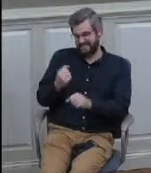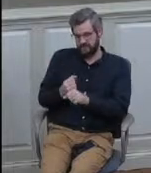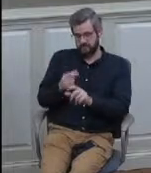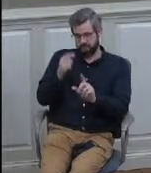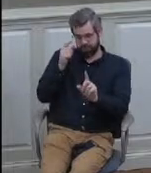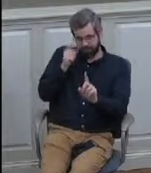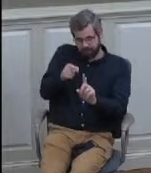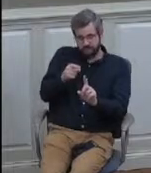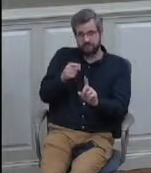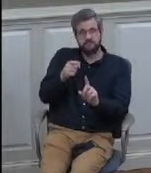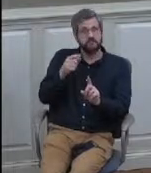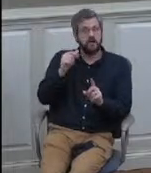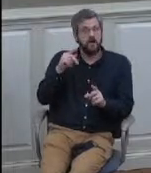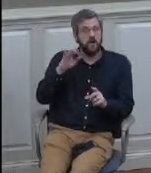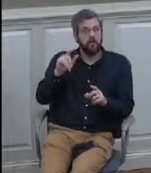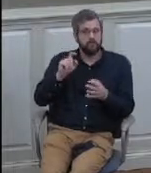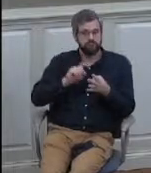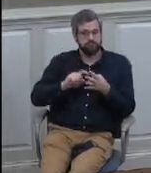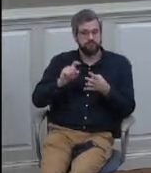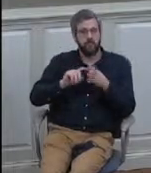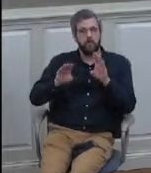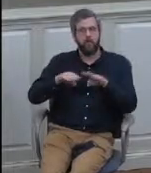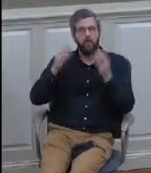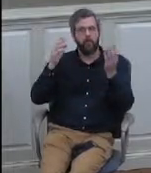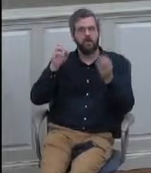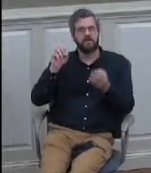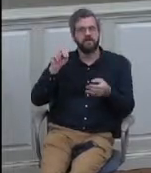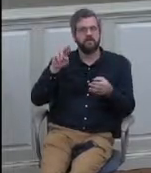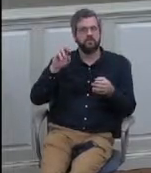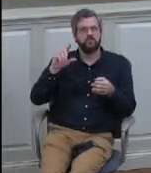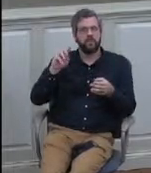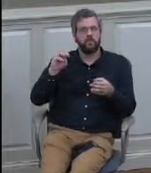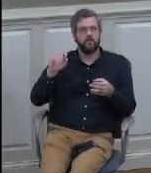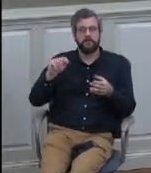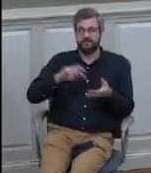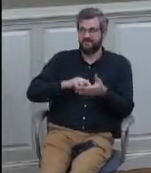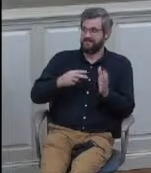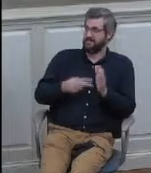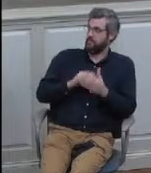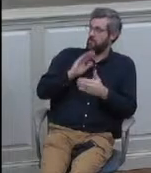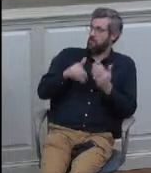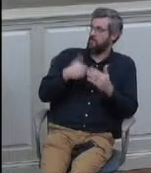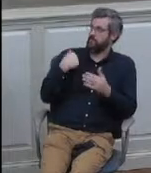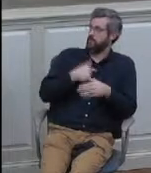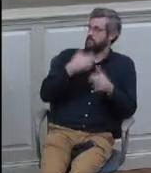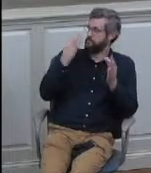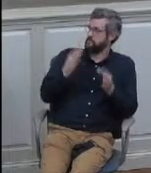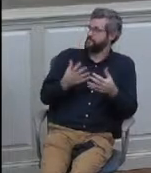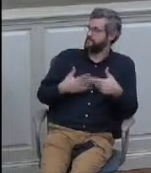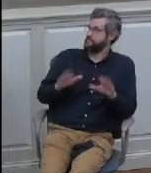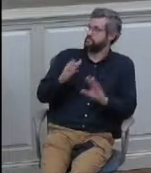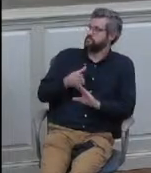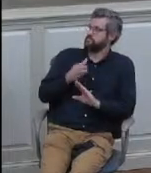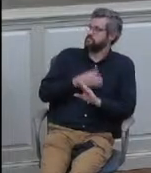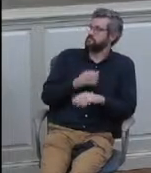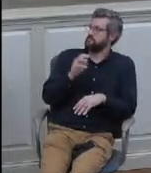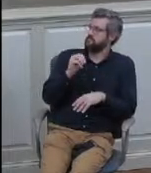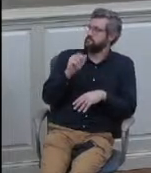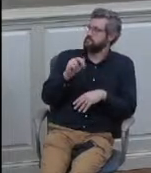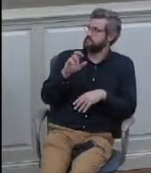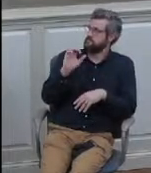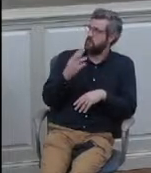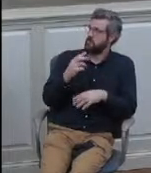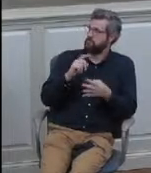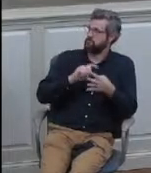the first week of April for open enrollment, so all of our decisions will have to be made by the beginning or middle of March for contract